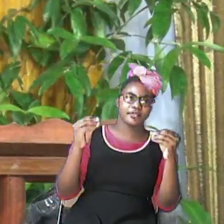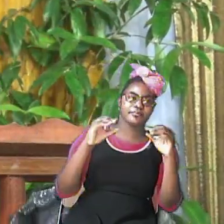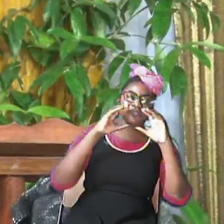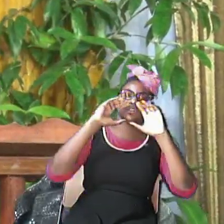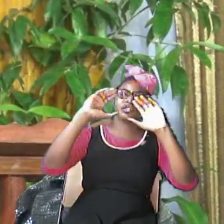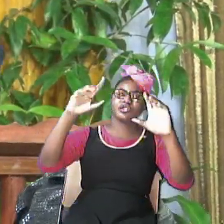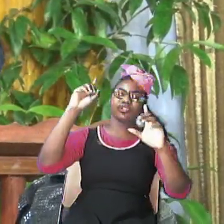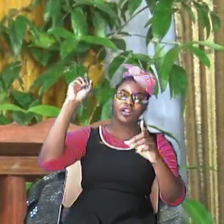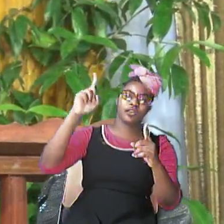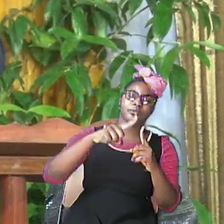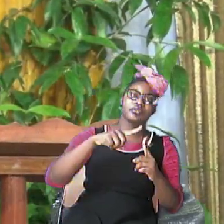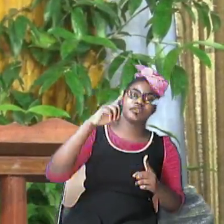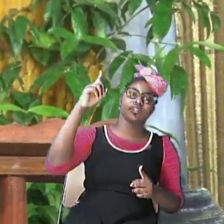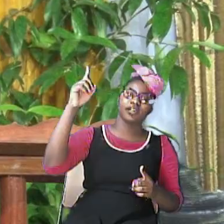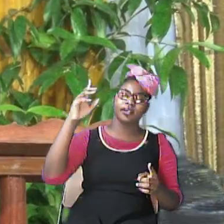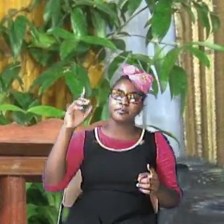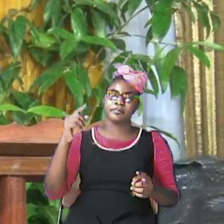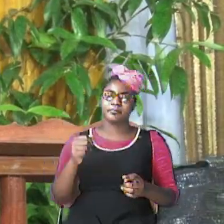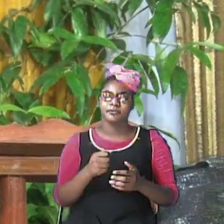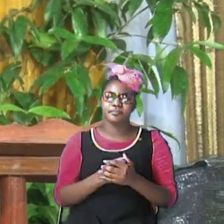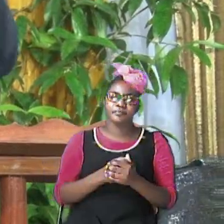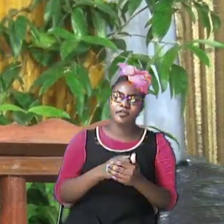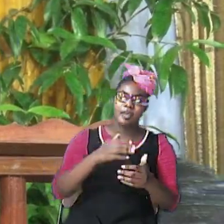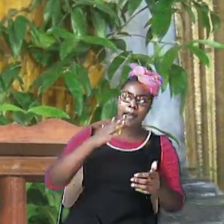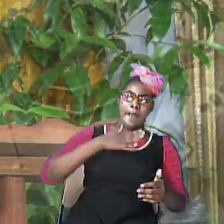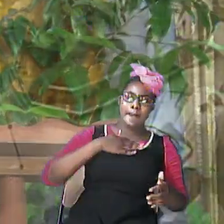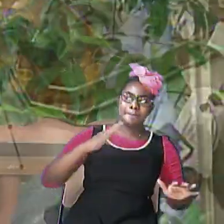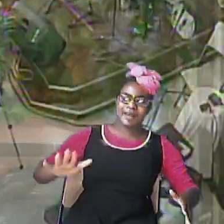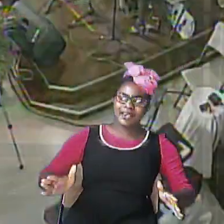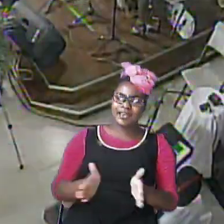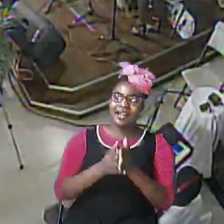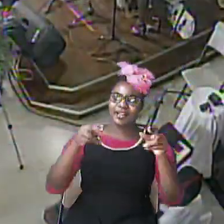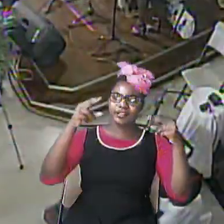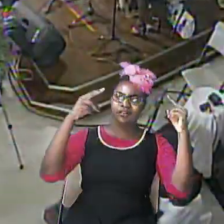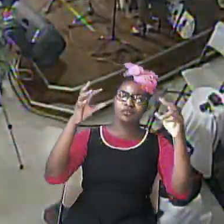Shout to Him and tell Him, my hallelujah belongs to you.